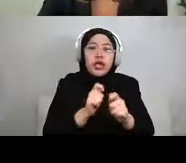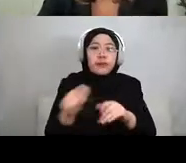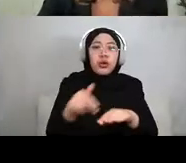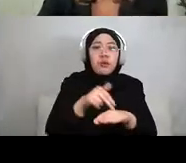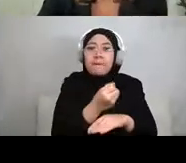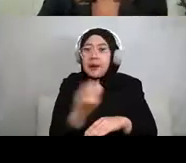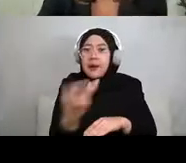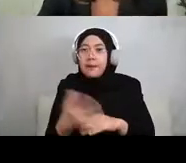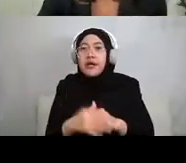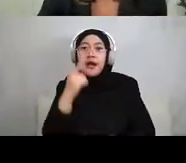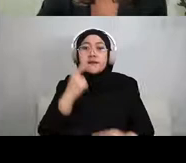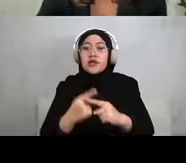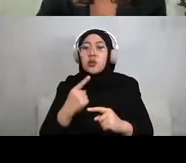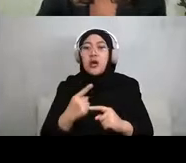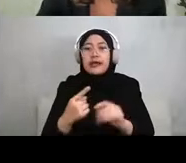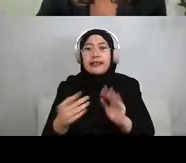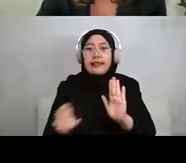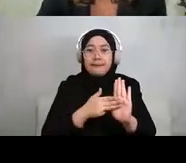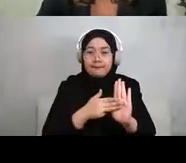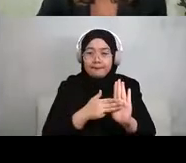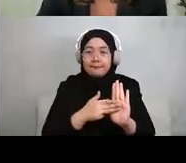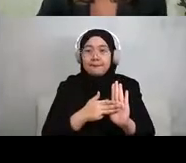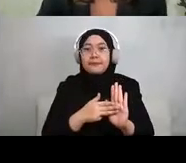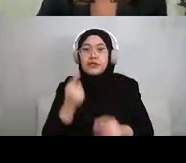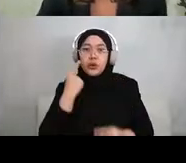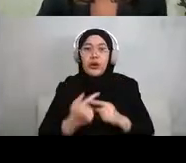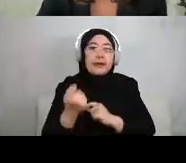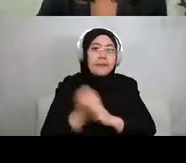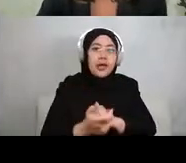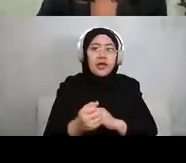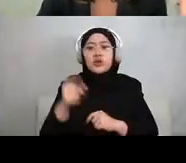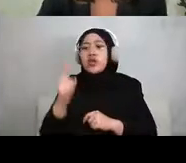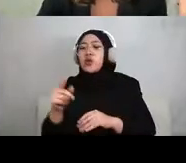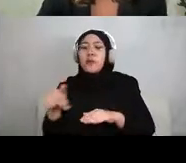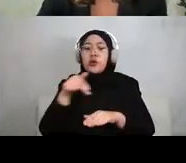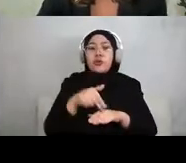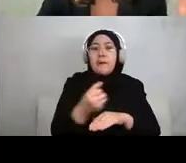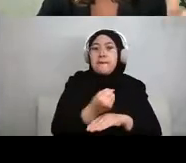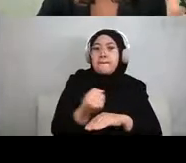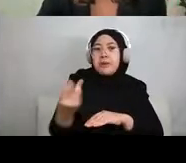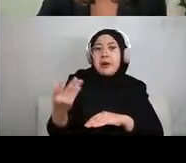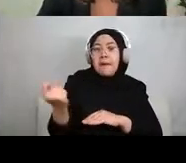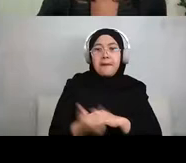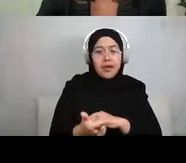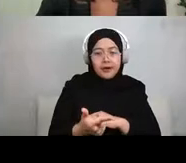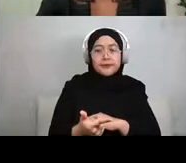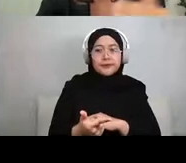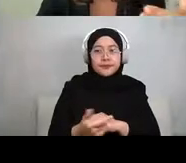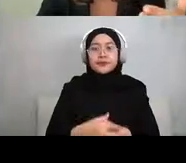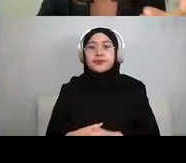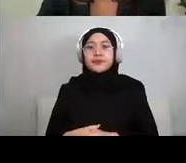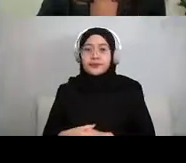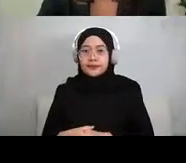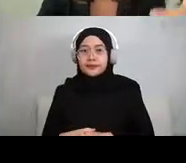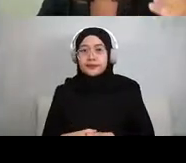and together with the subsidies, you can pass. Then this payment from the trust fund is